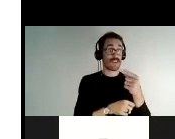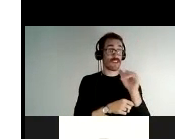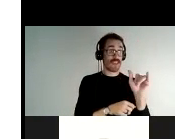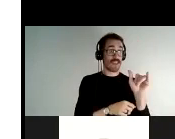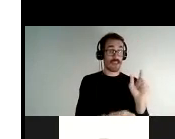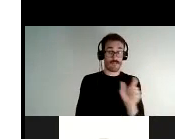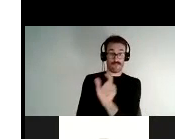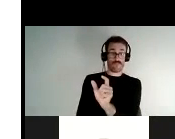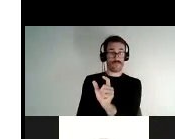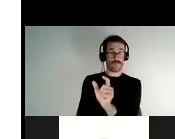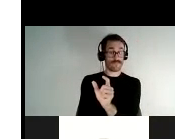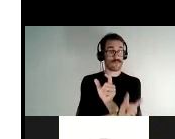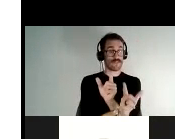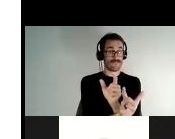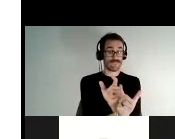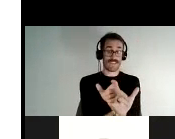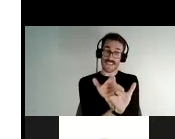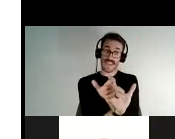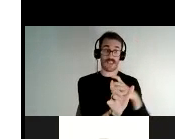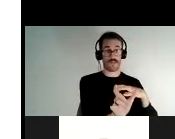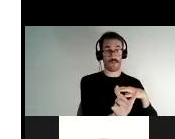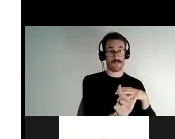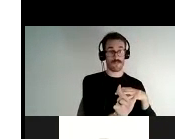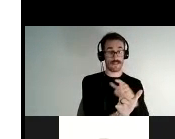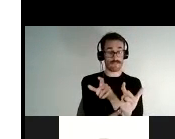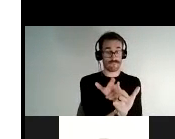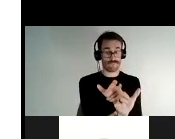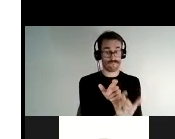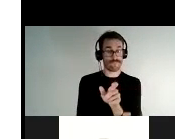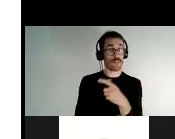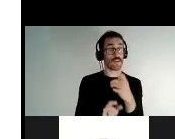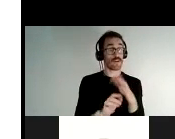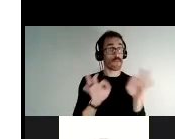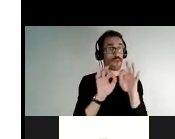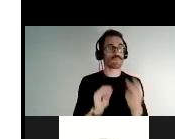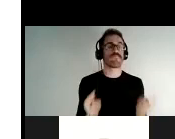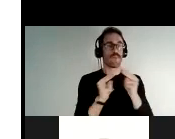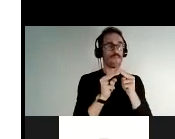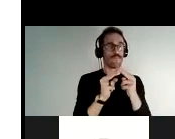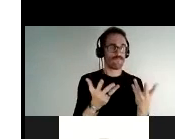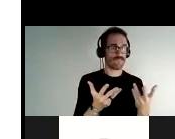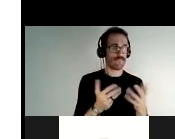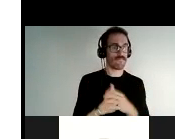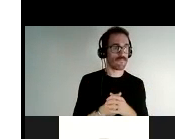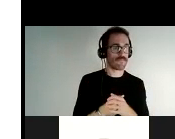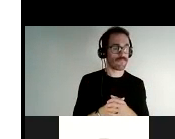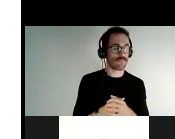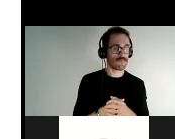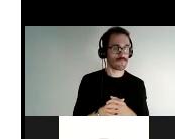doubles compared to elsewhere, right? So society kind of looks at it. But what they miss in